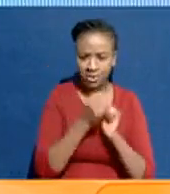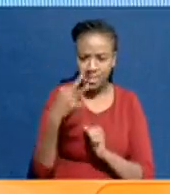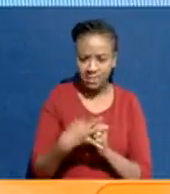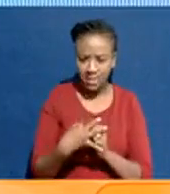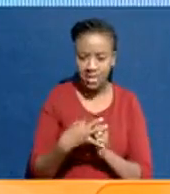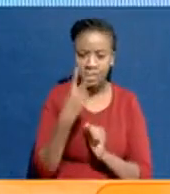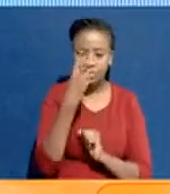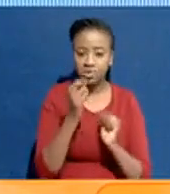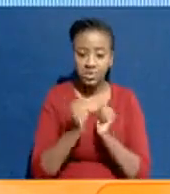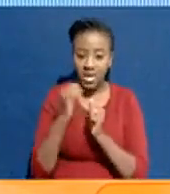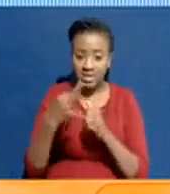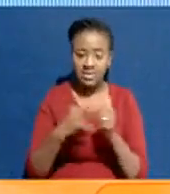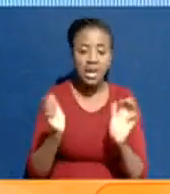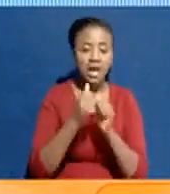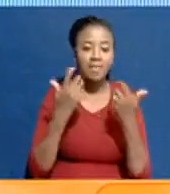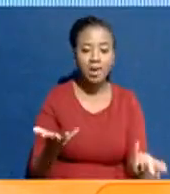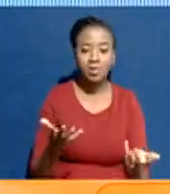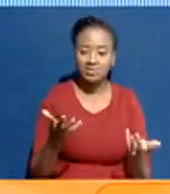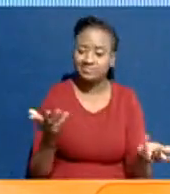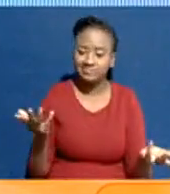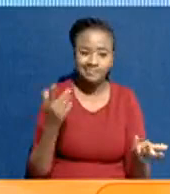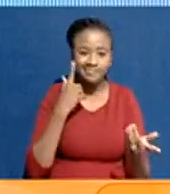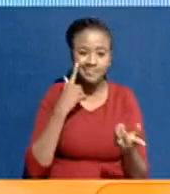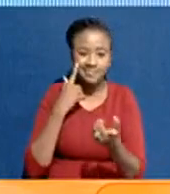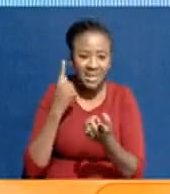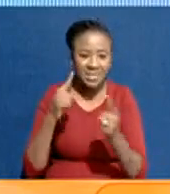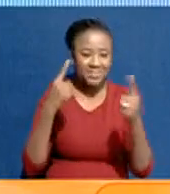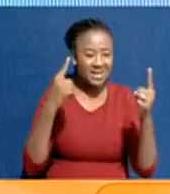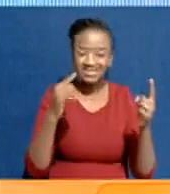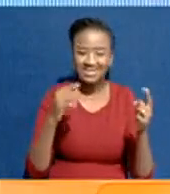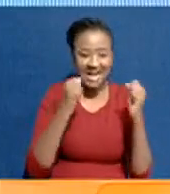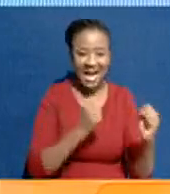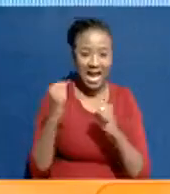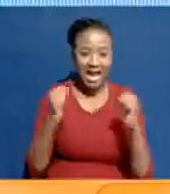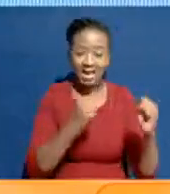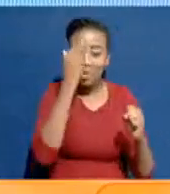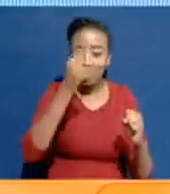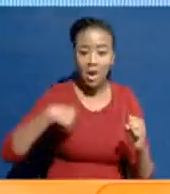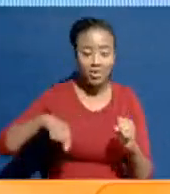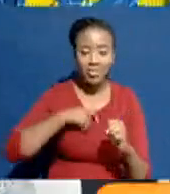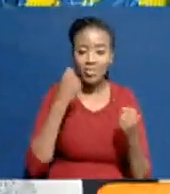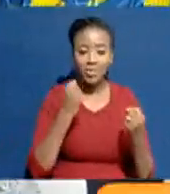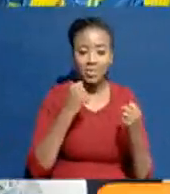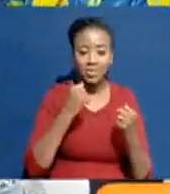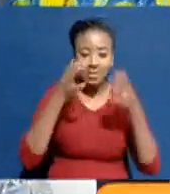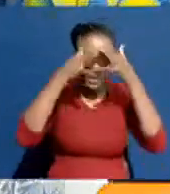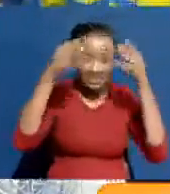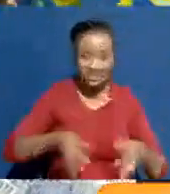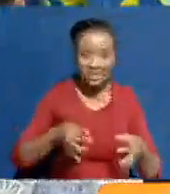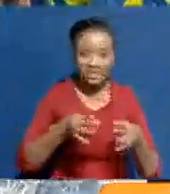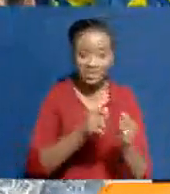And unfortunately, we didn't get the results we were looking for because we were unable to make some difficult